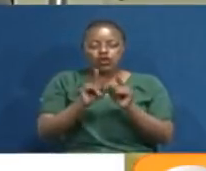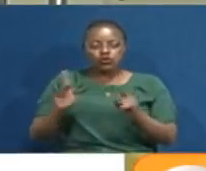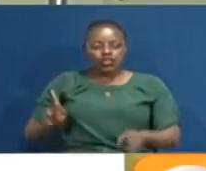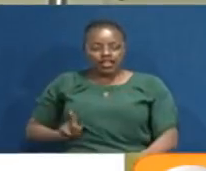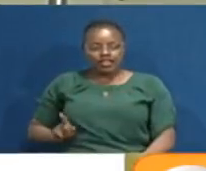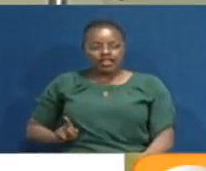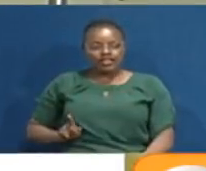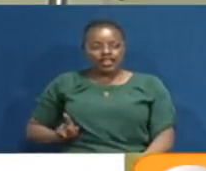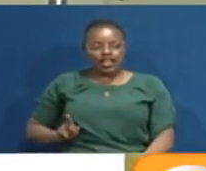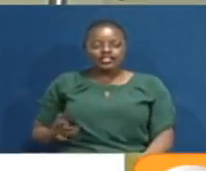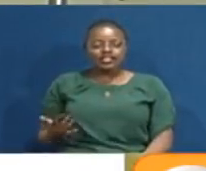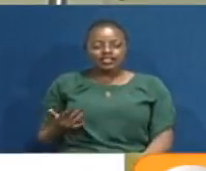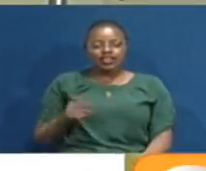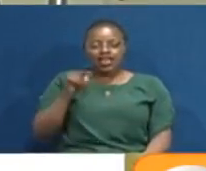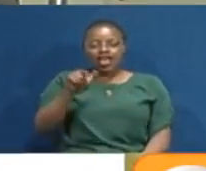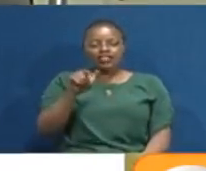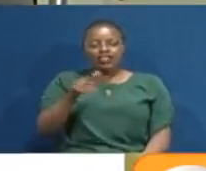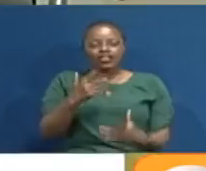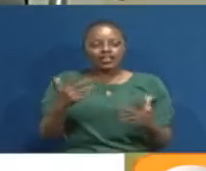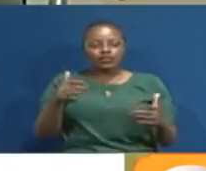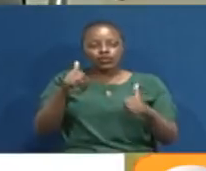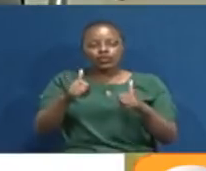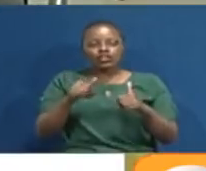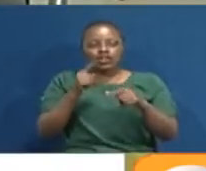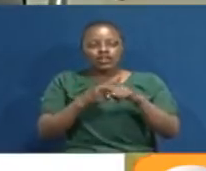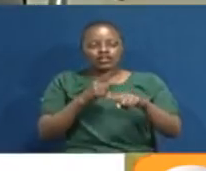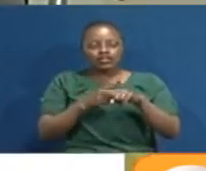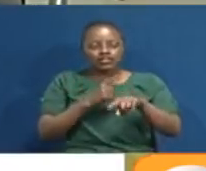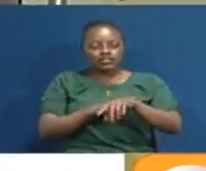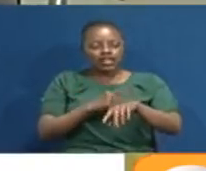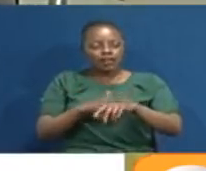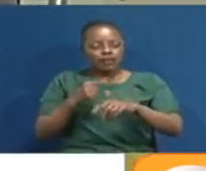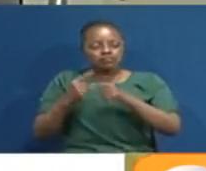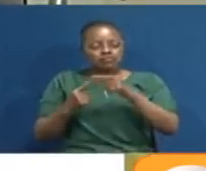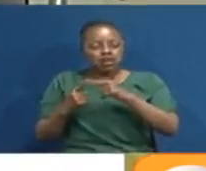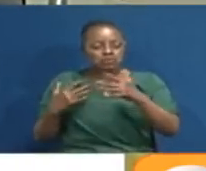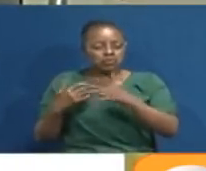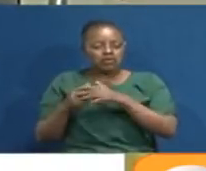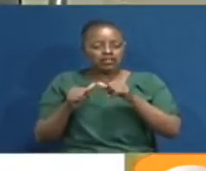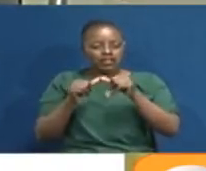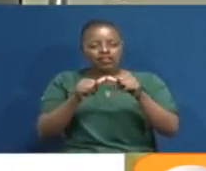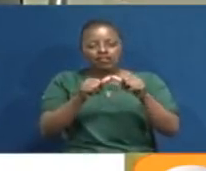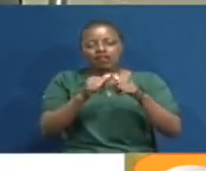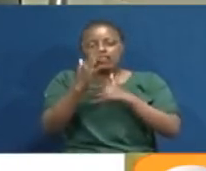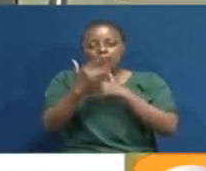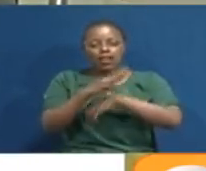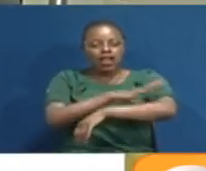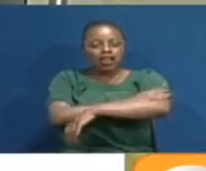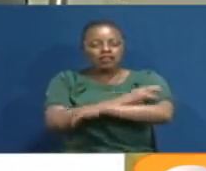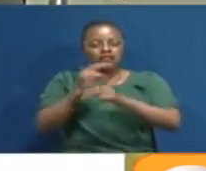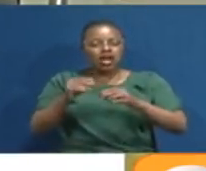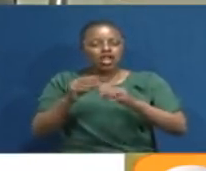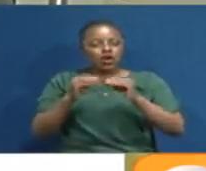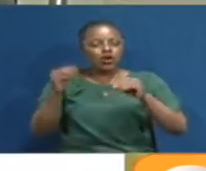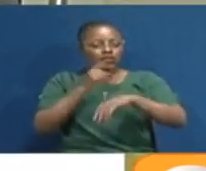kidneys. And these are the organs that, over a period of sustained high blood pressure being high for a long